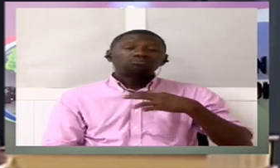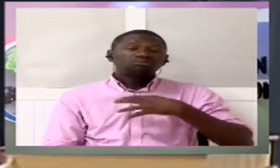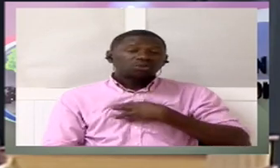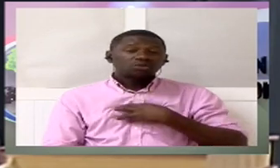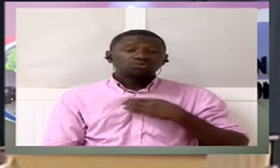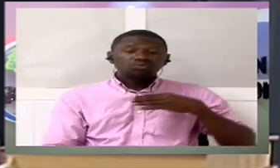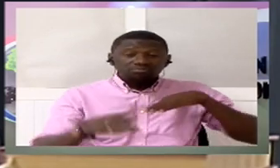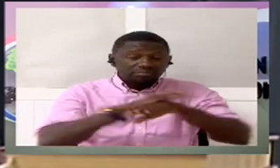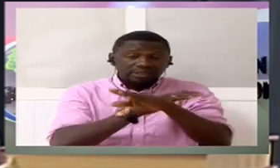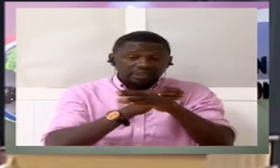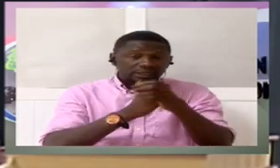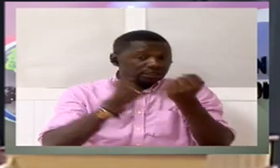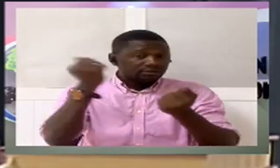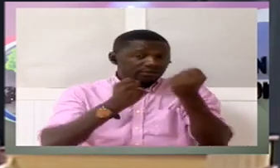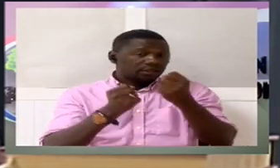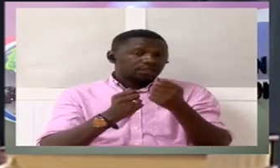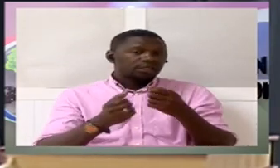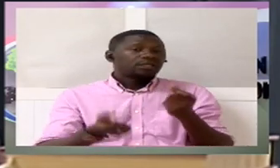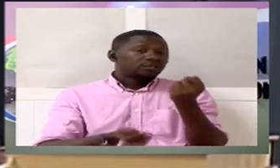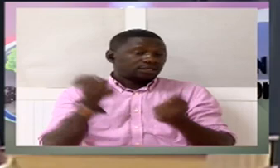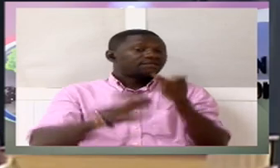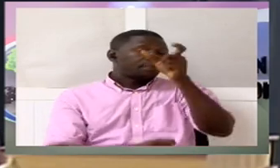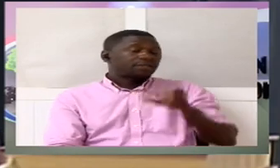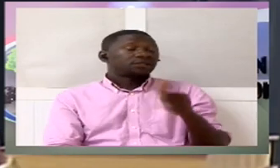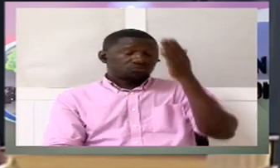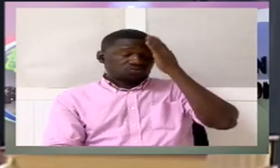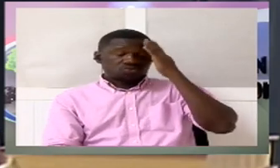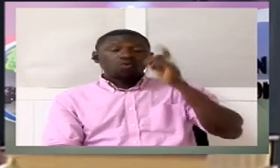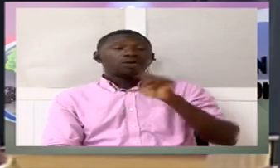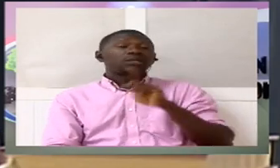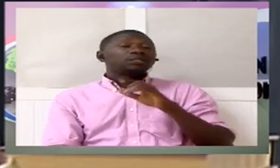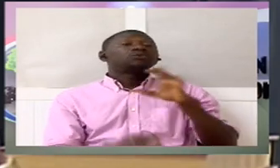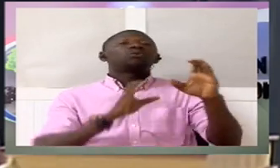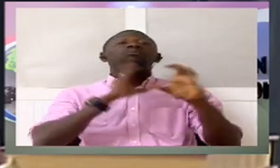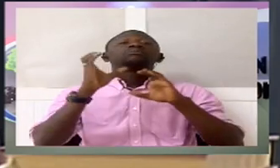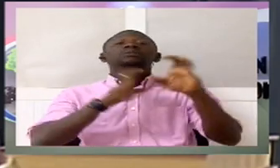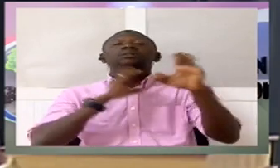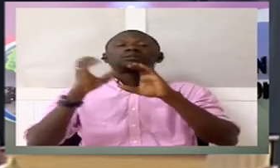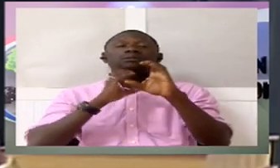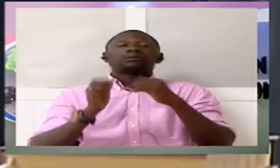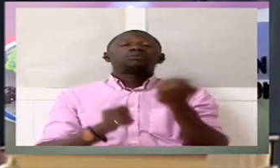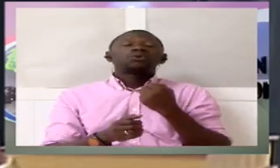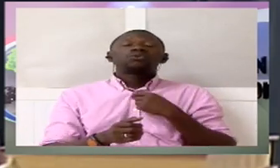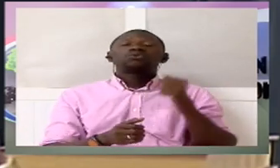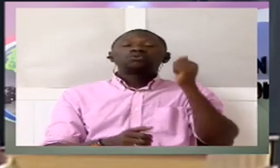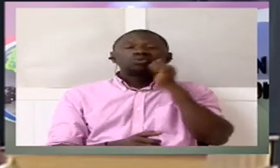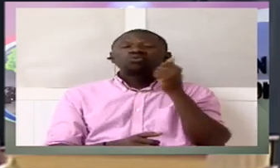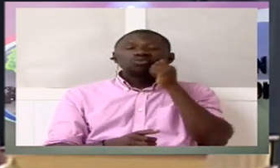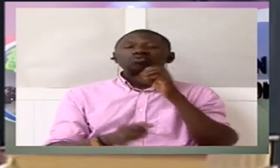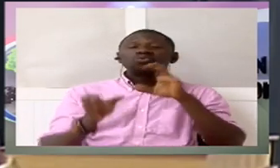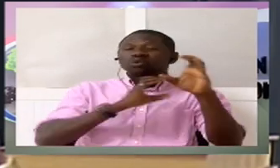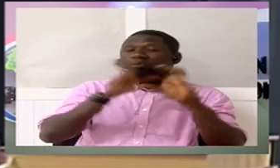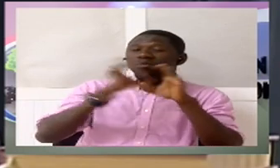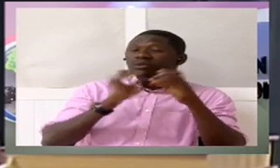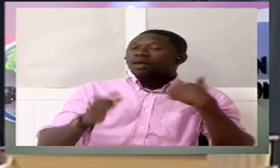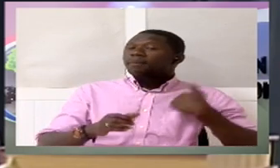yalo ne kamen communicate. The driver knew what was being communicated. Because anala wo mol be communicate kani constantly. Because he was communicating with